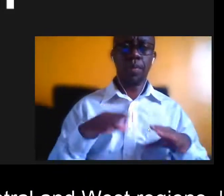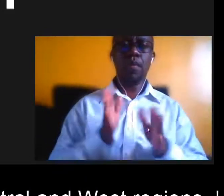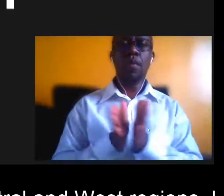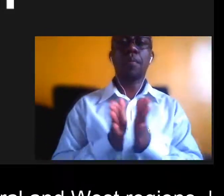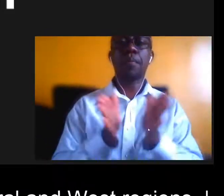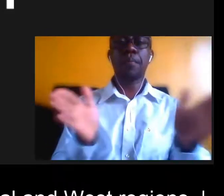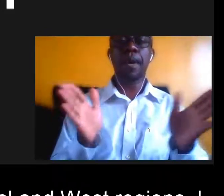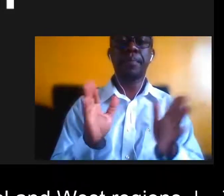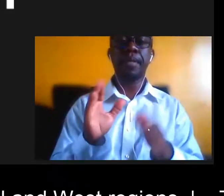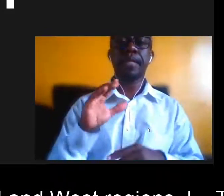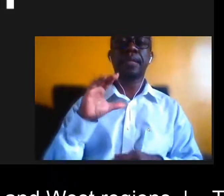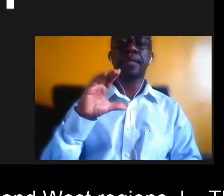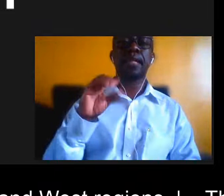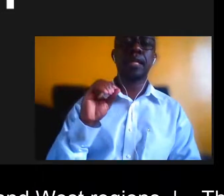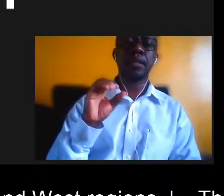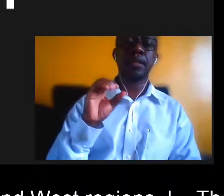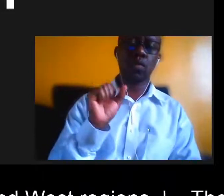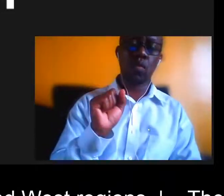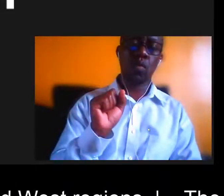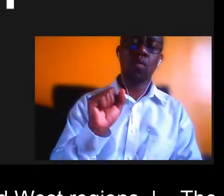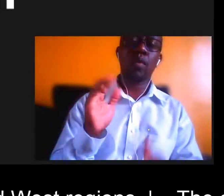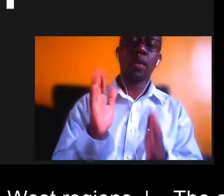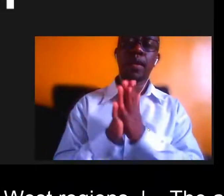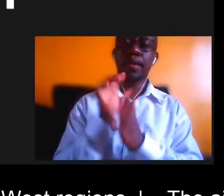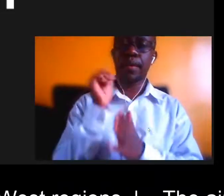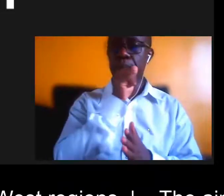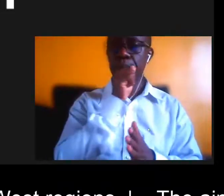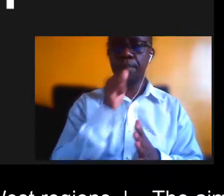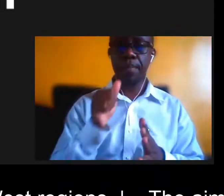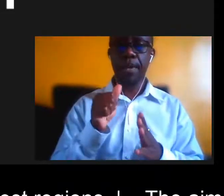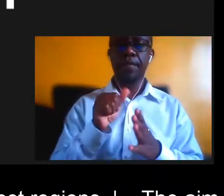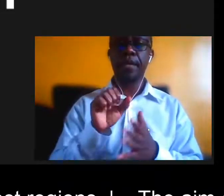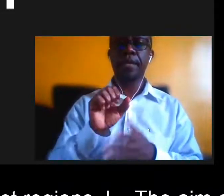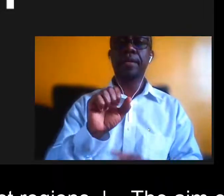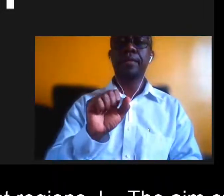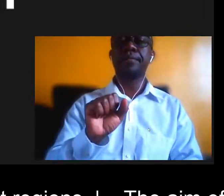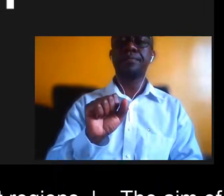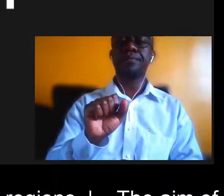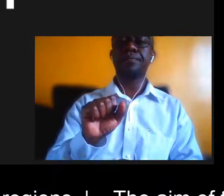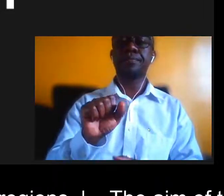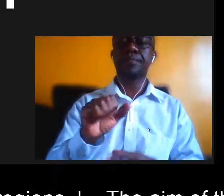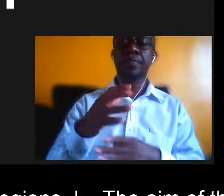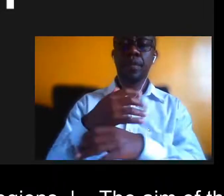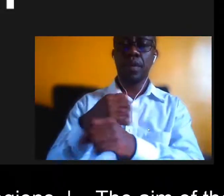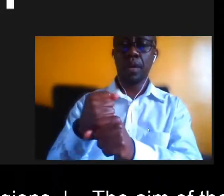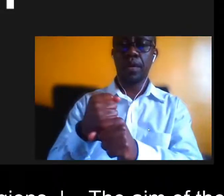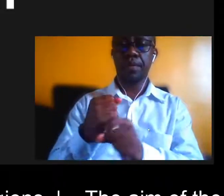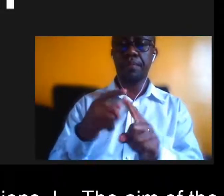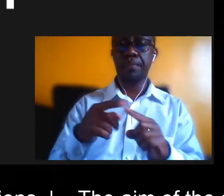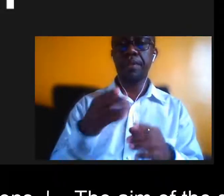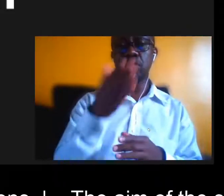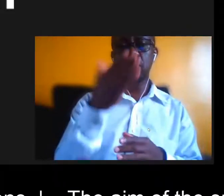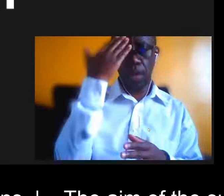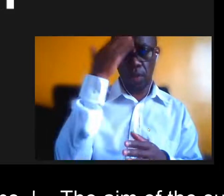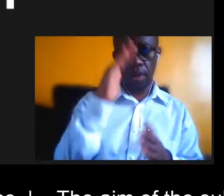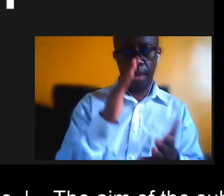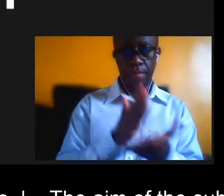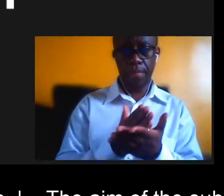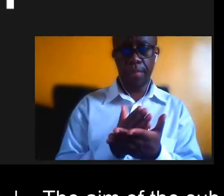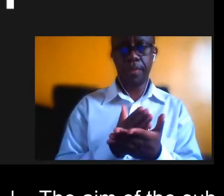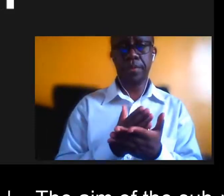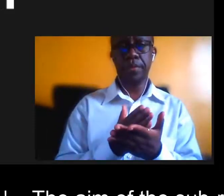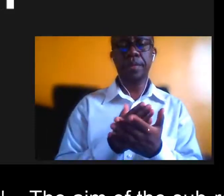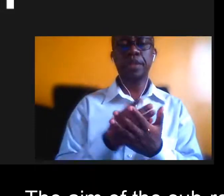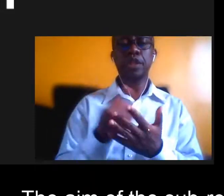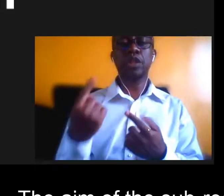civil society, and the private sector. But as you know, also in every country now,